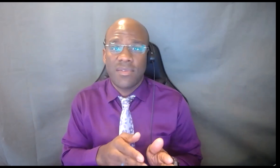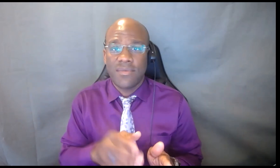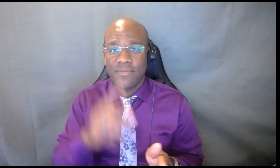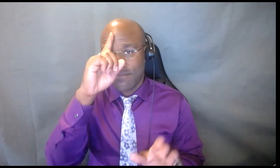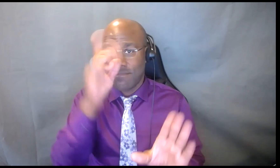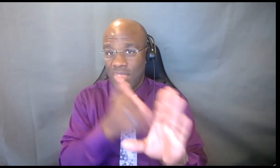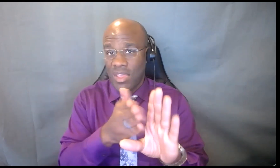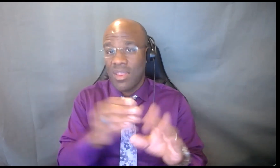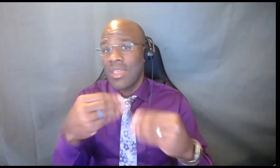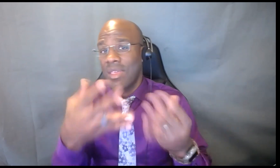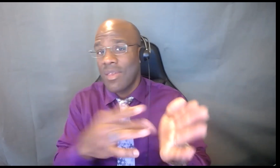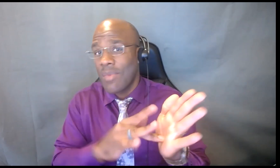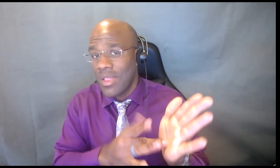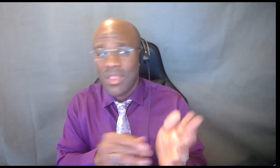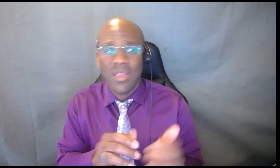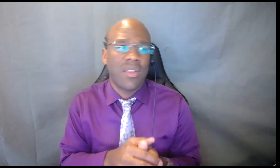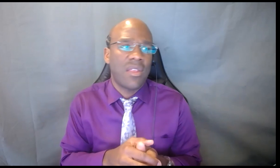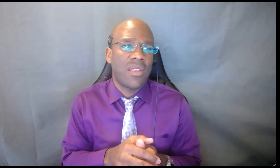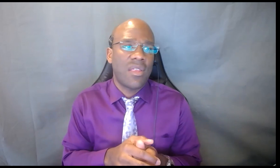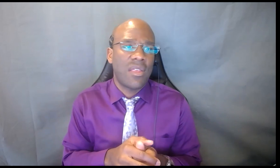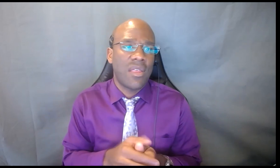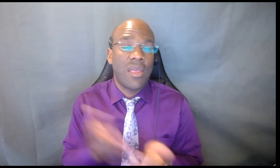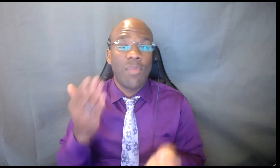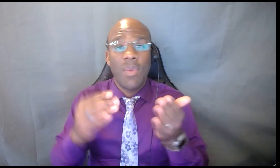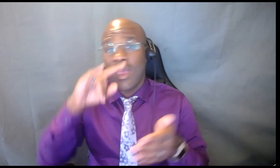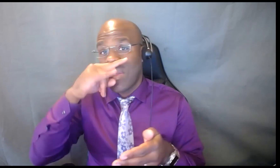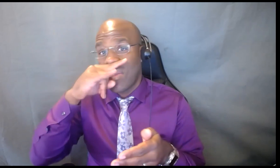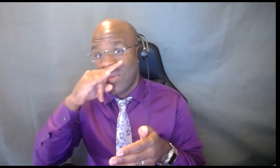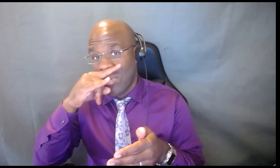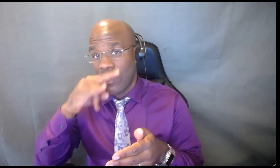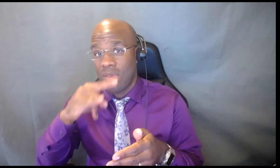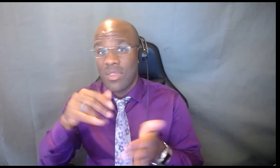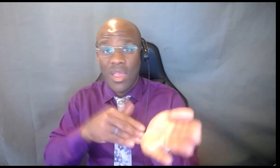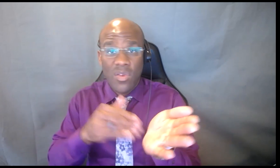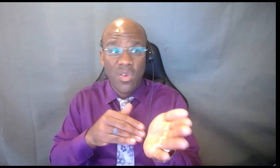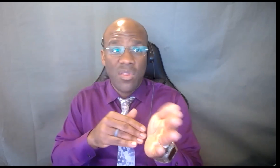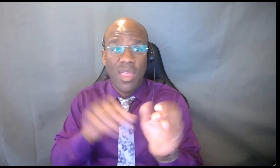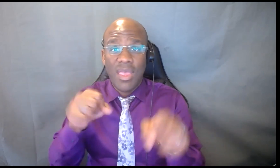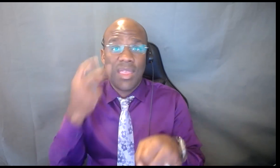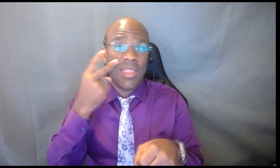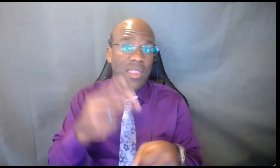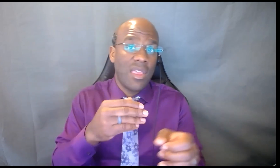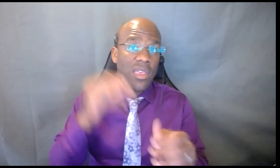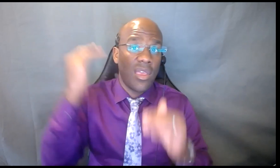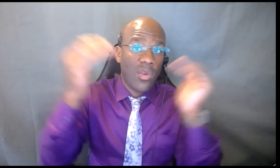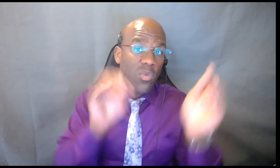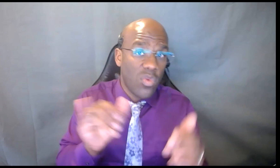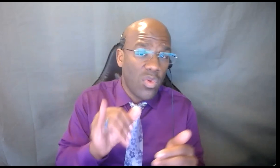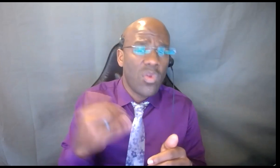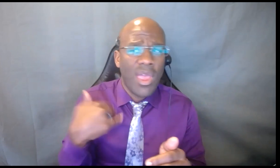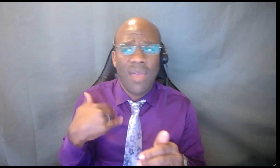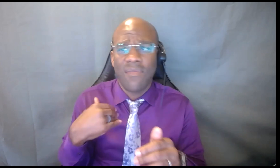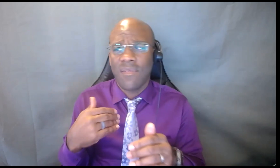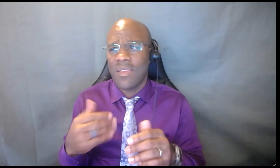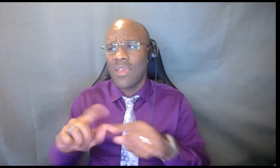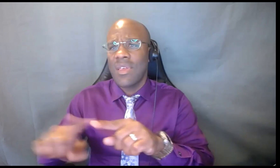developmental pediatrician that sees adults might be someone too. So there's a variety of different spaces to be able to get diagnosis, although